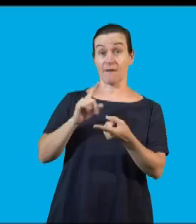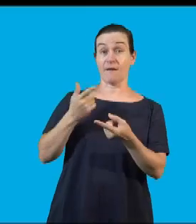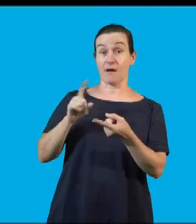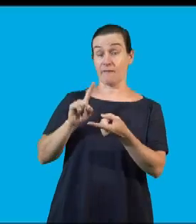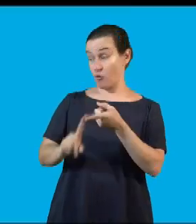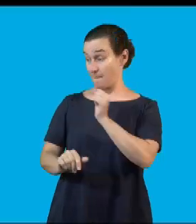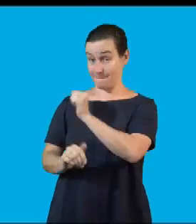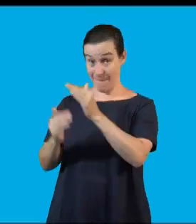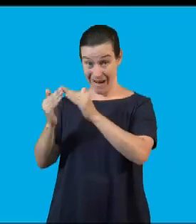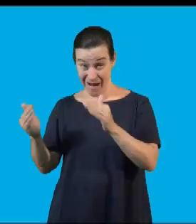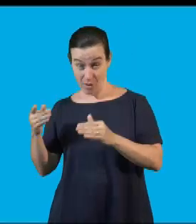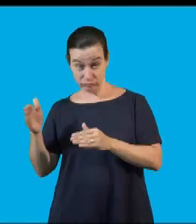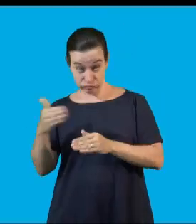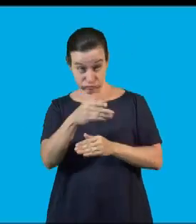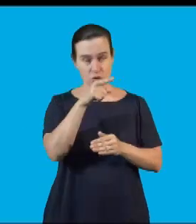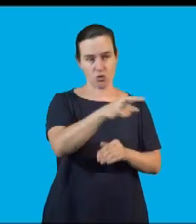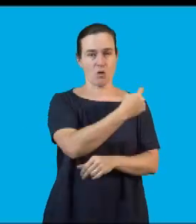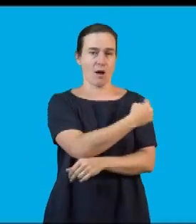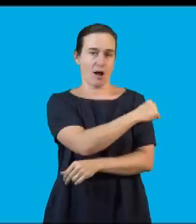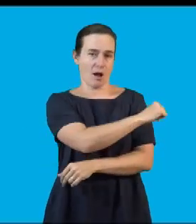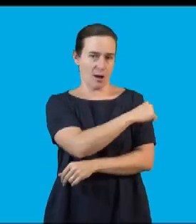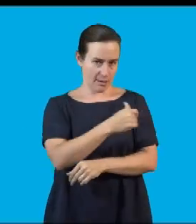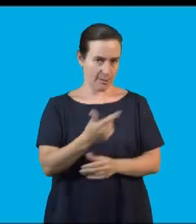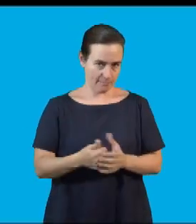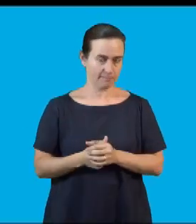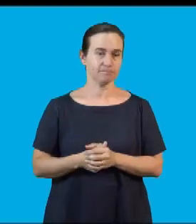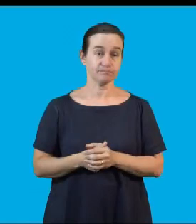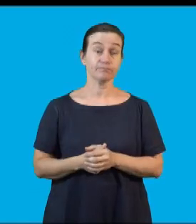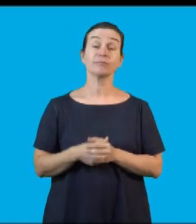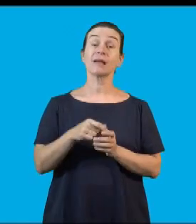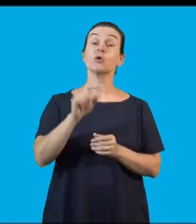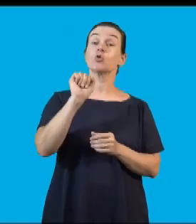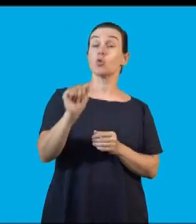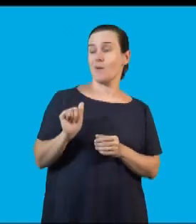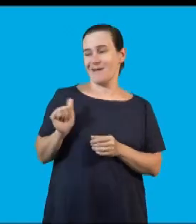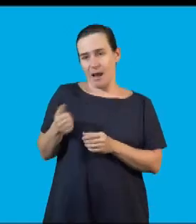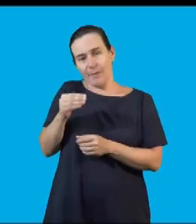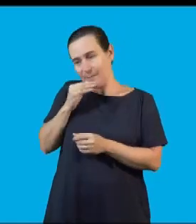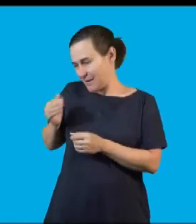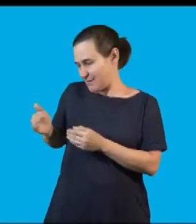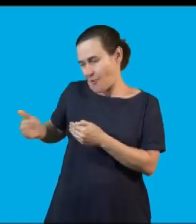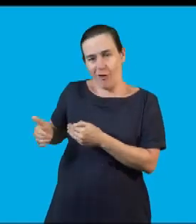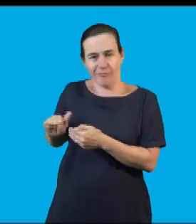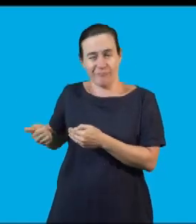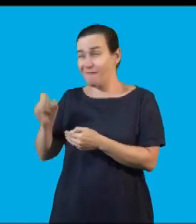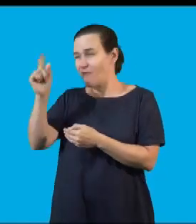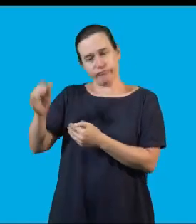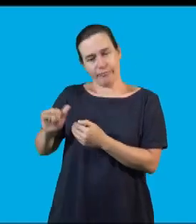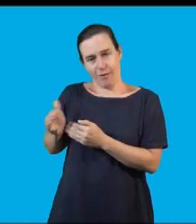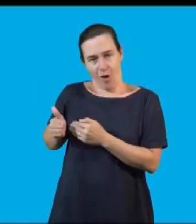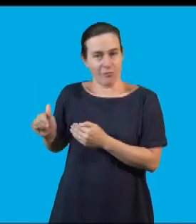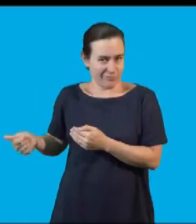get to the clinic from his or her home. Remember, they are one of your neighbors, so they live close to